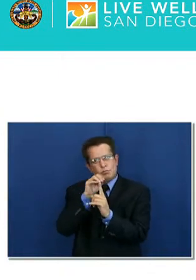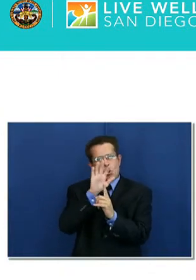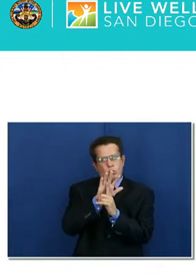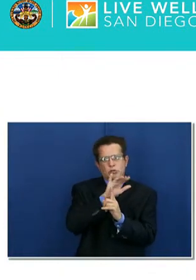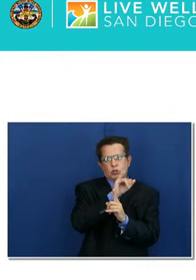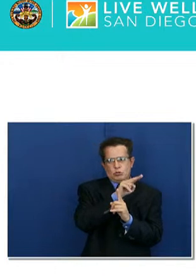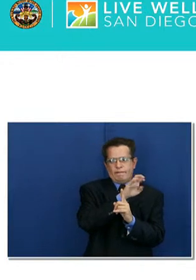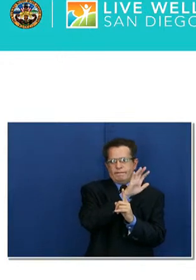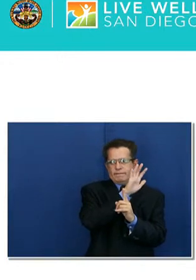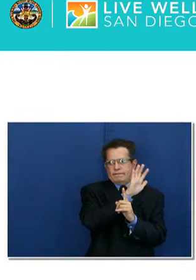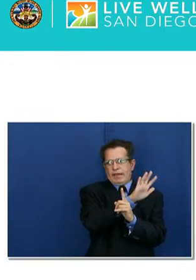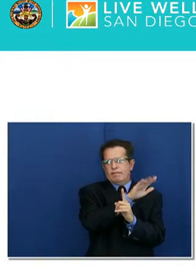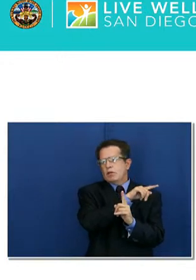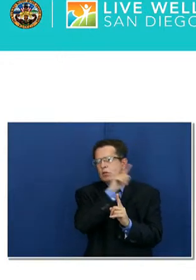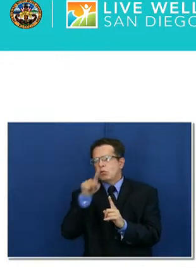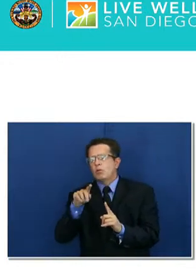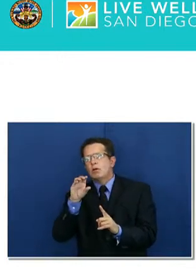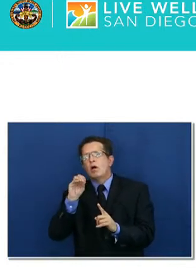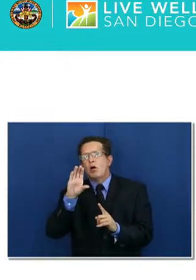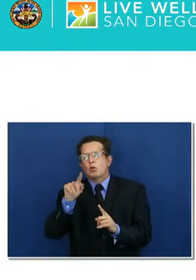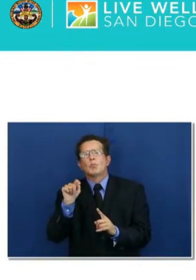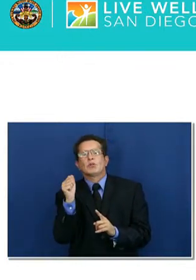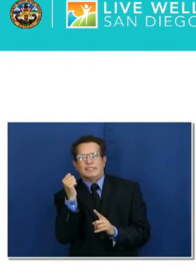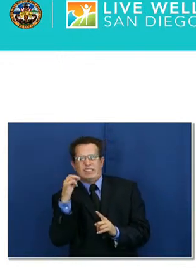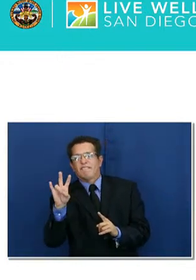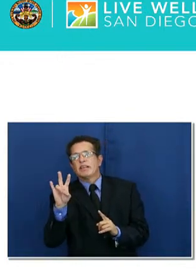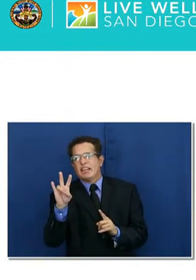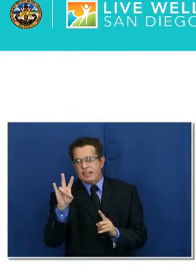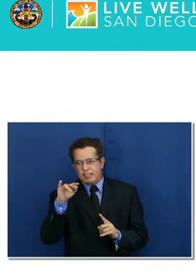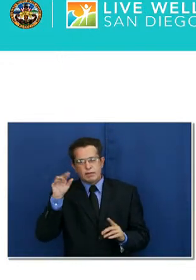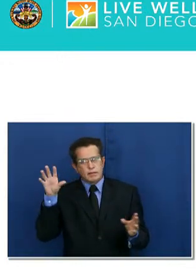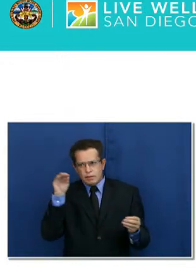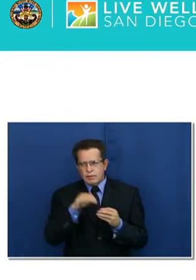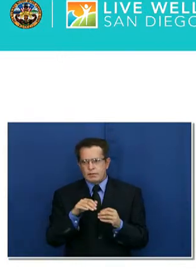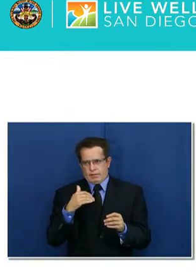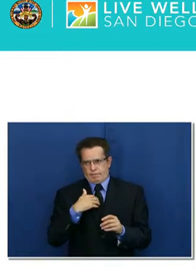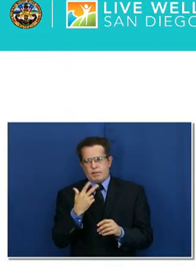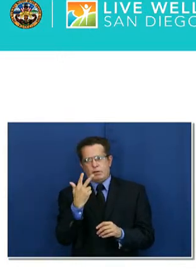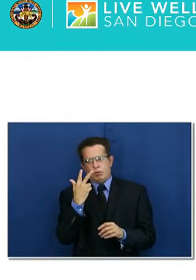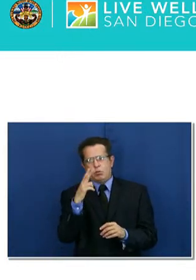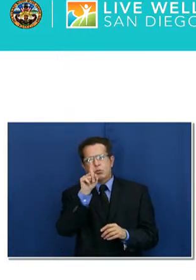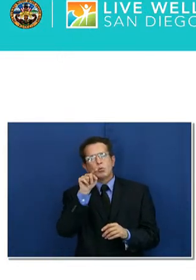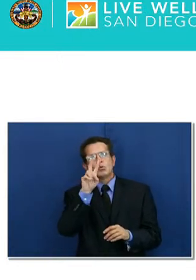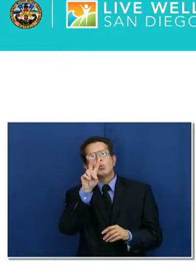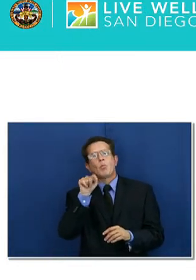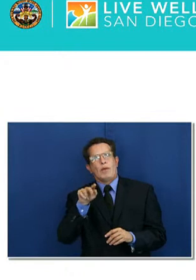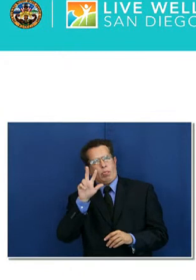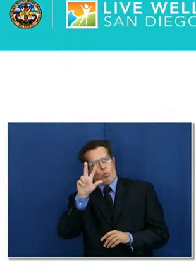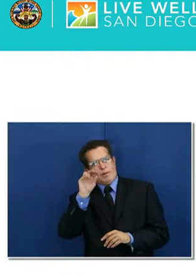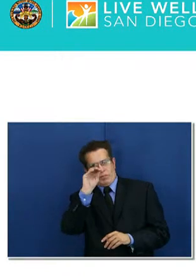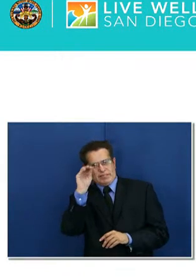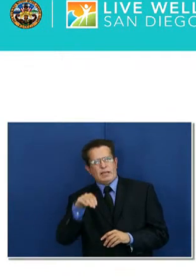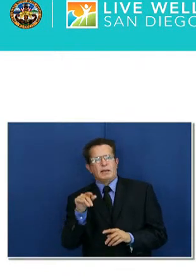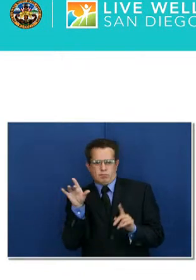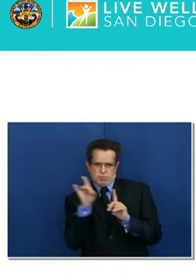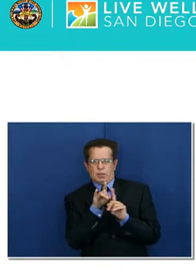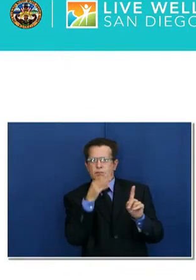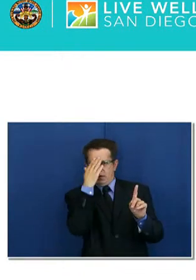17th. 793, or 2.3%, had a school-related exposure at the